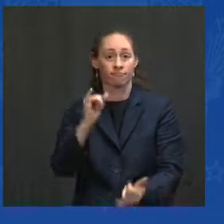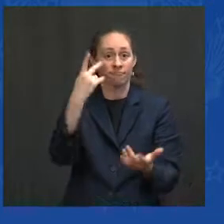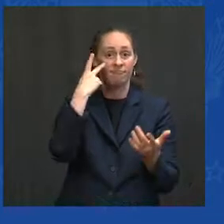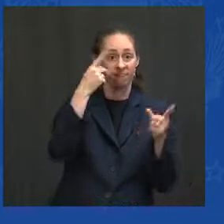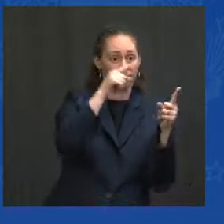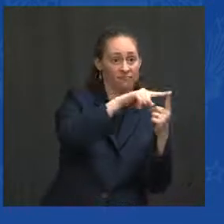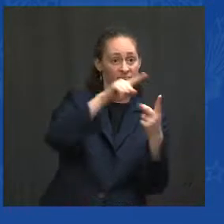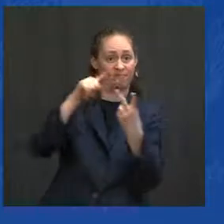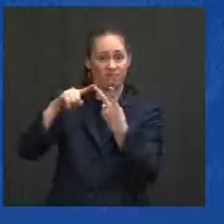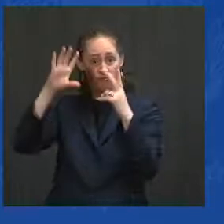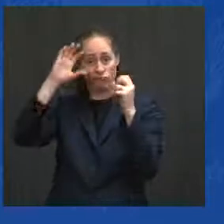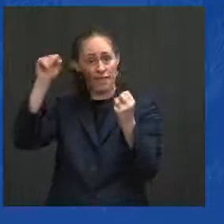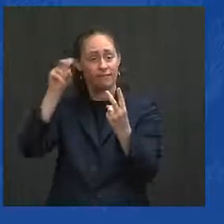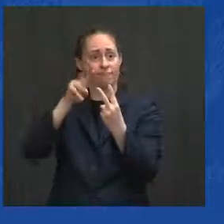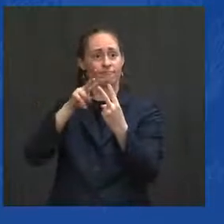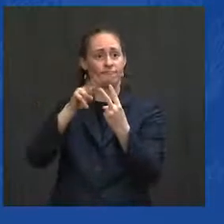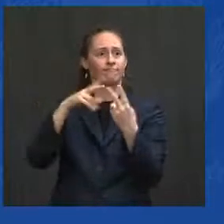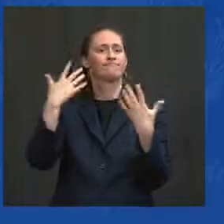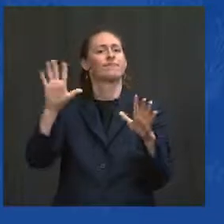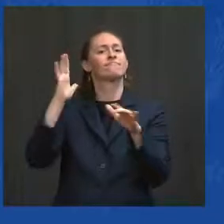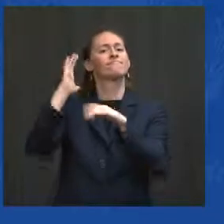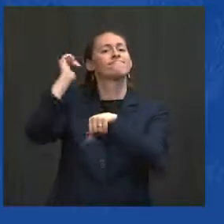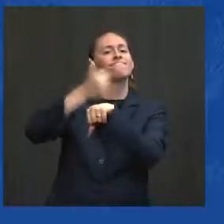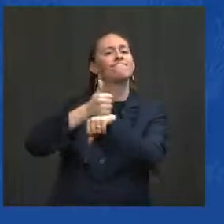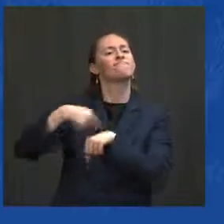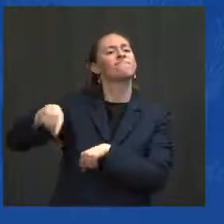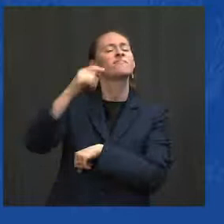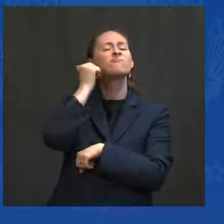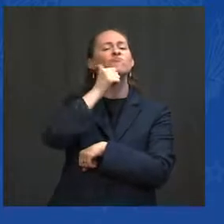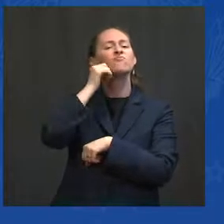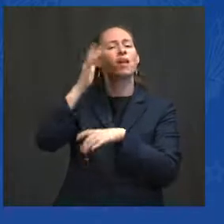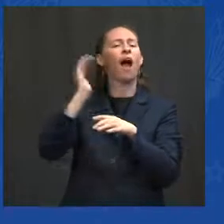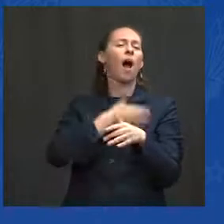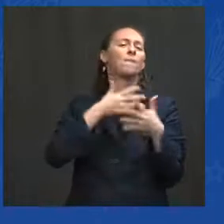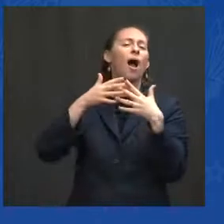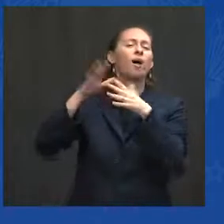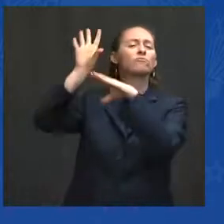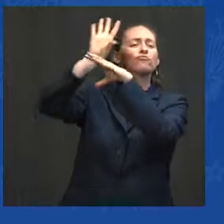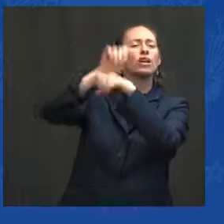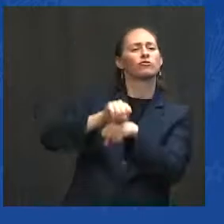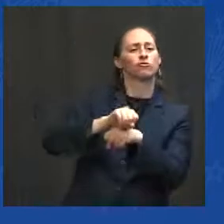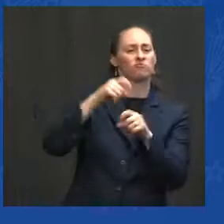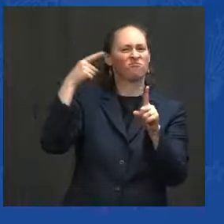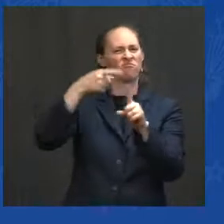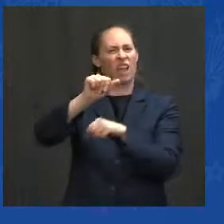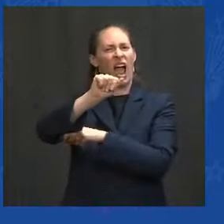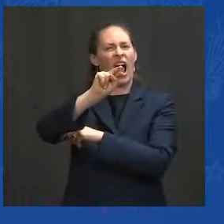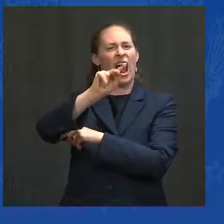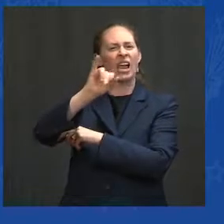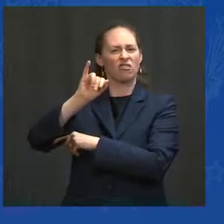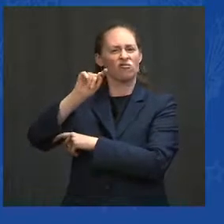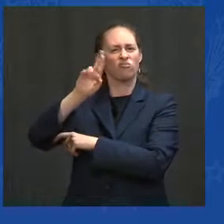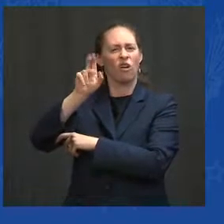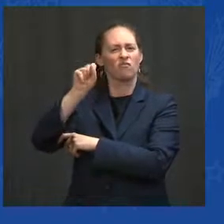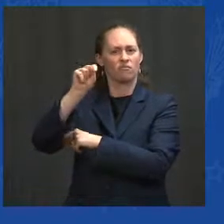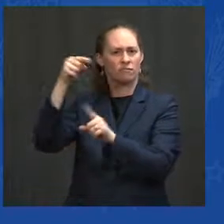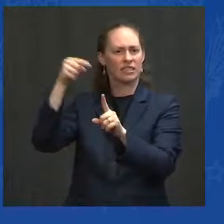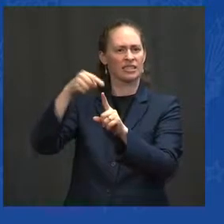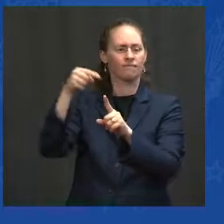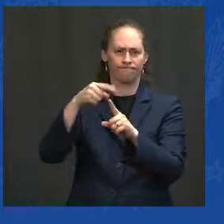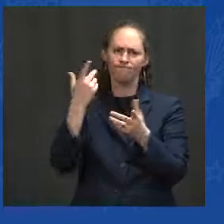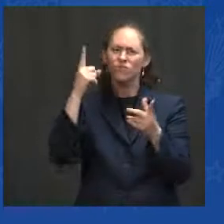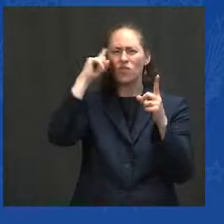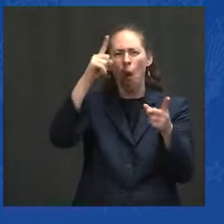American tradition, an antitrust tradition. It's how we ensure that our economy isn't about